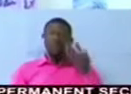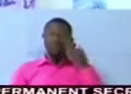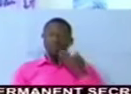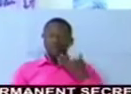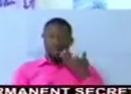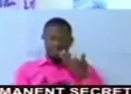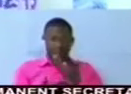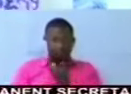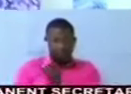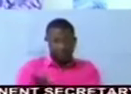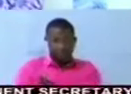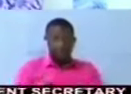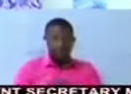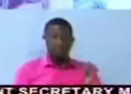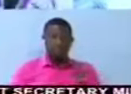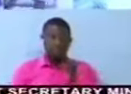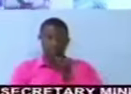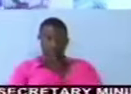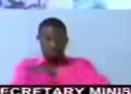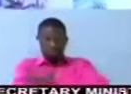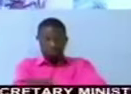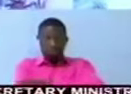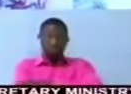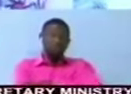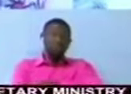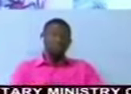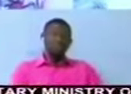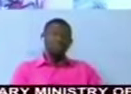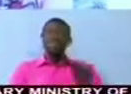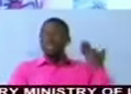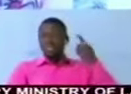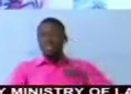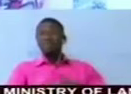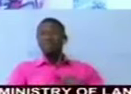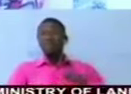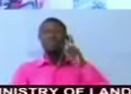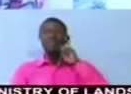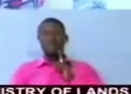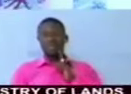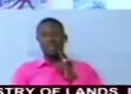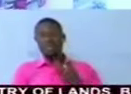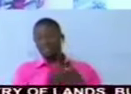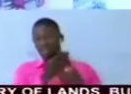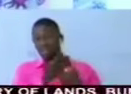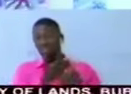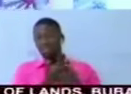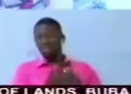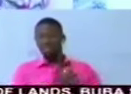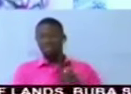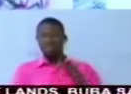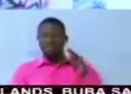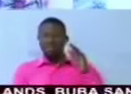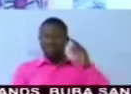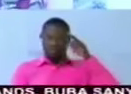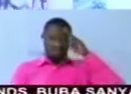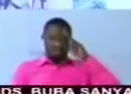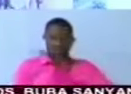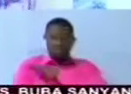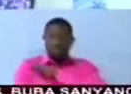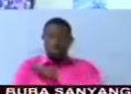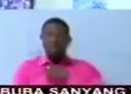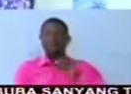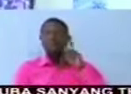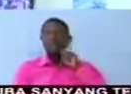left. Feka suma papa man. When then my father. Raki suma papa la moma ya ñu nan ko ma malin